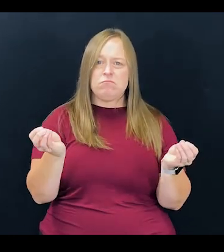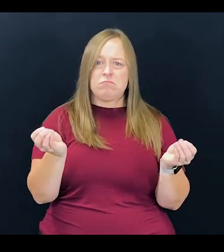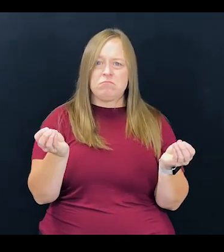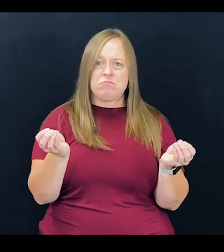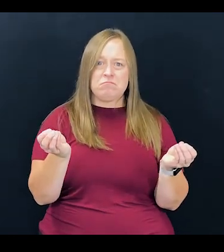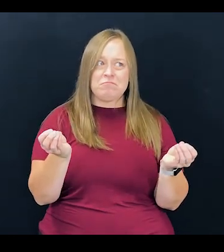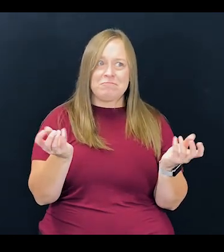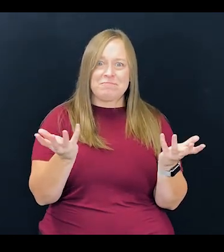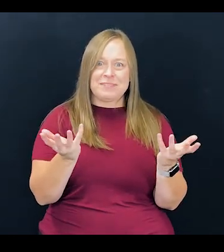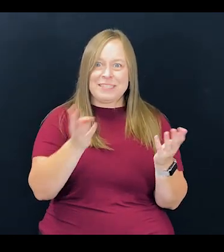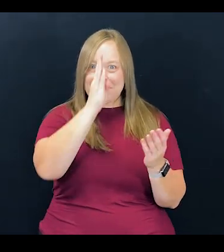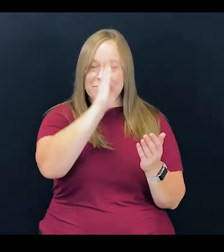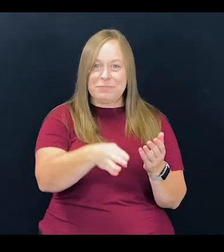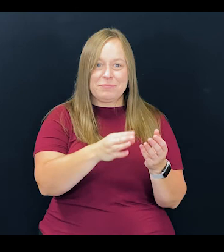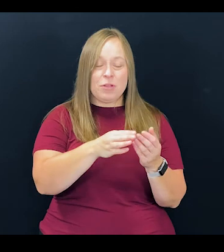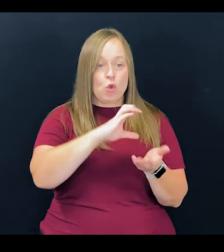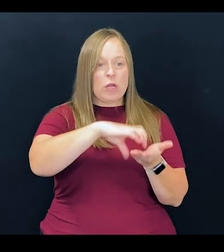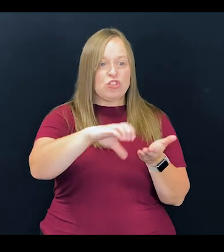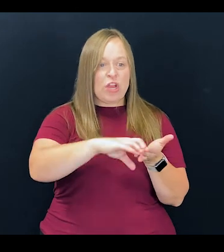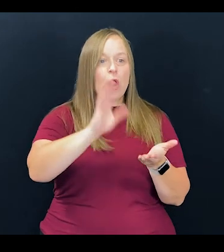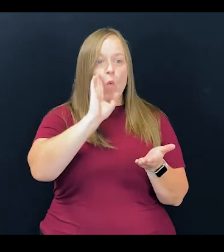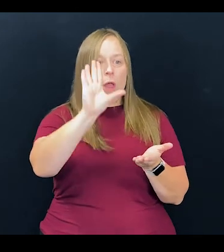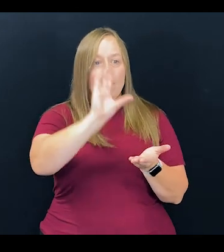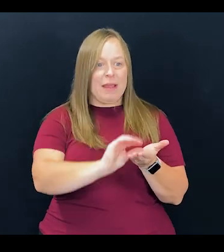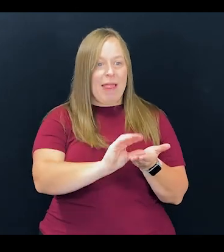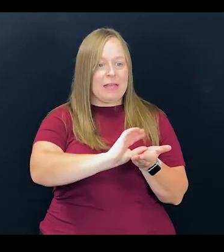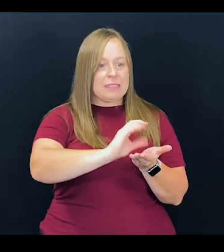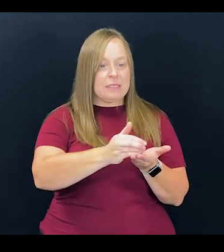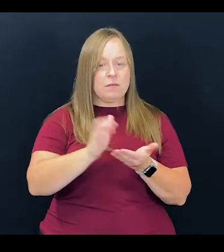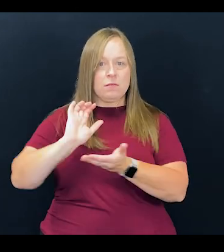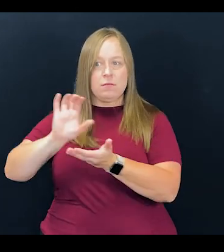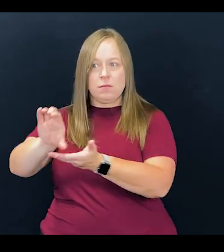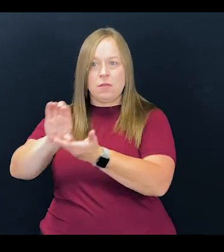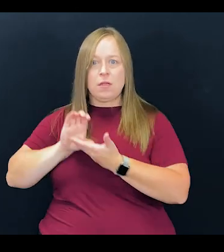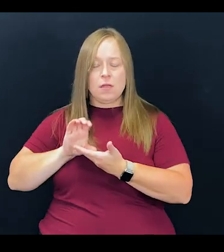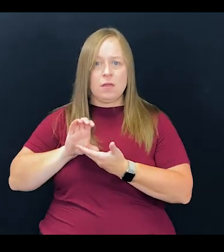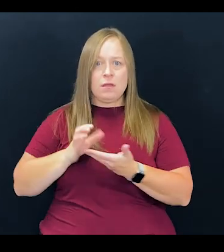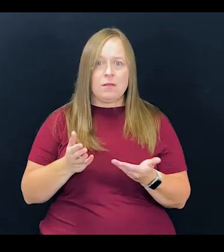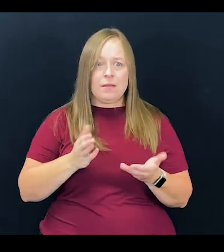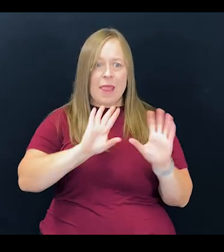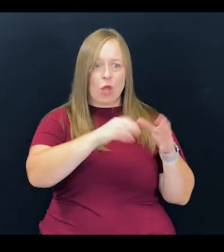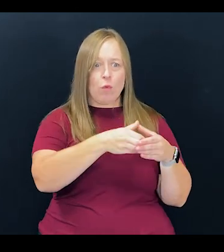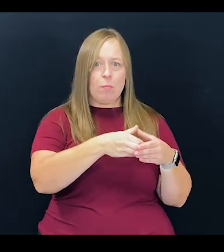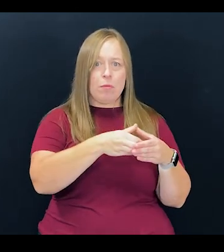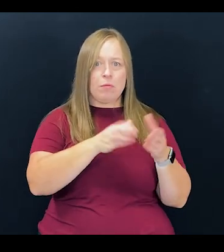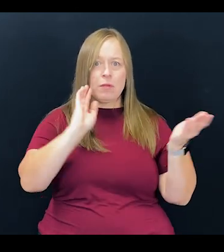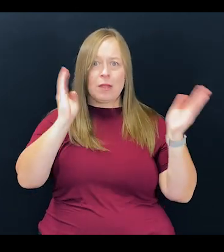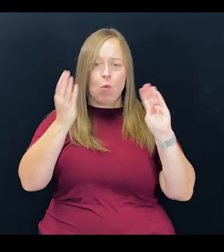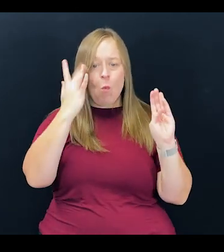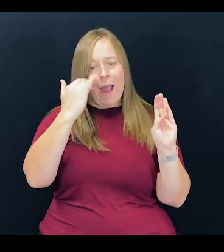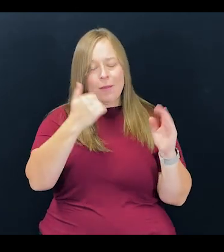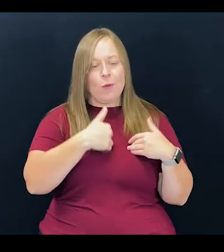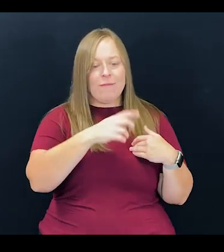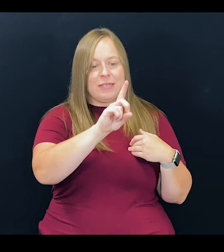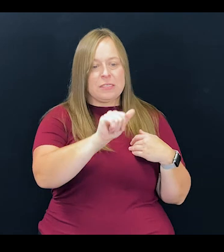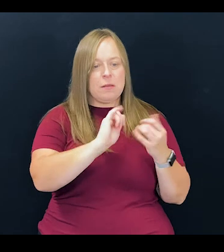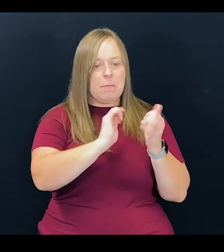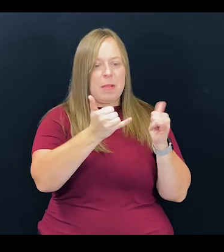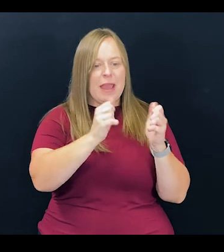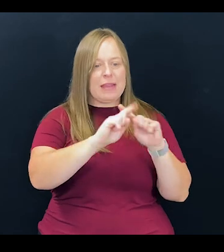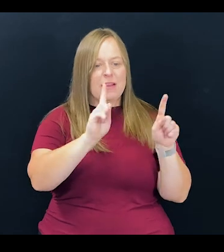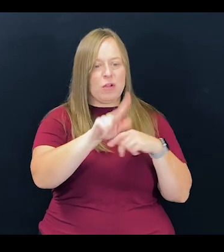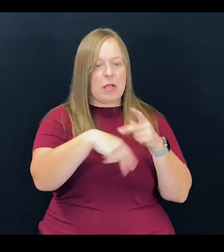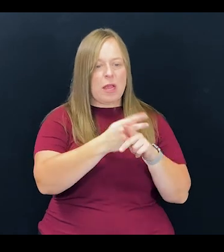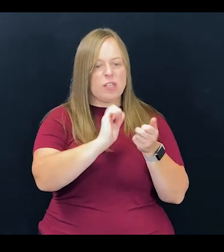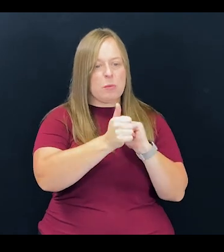not even under the radar. It's your check will be smaller than everybody else in that group simply